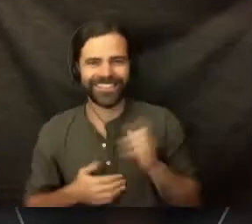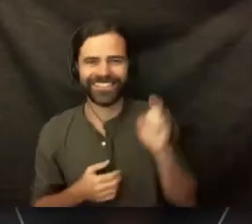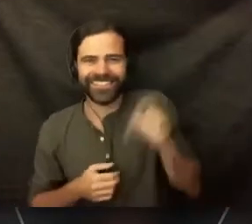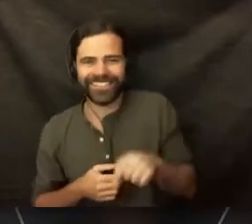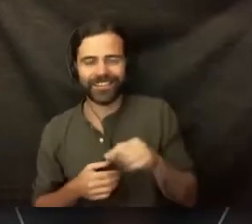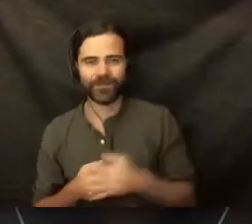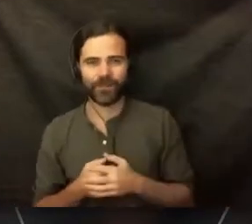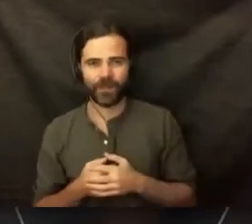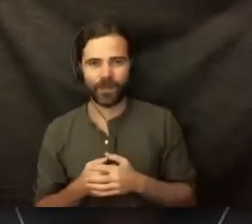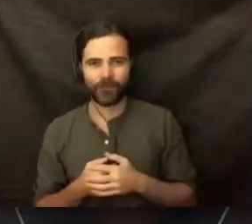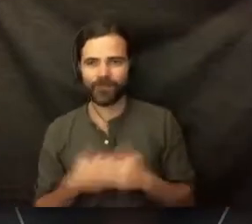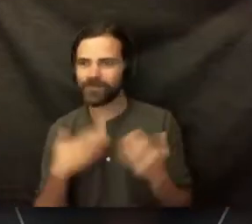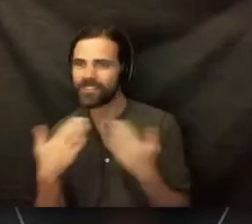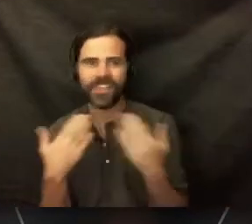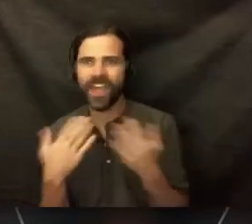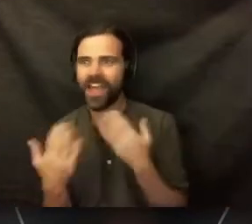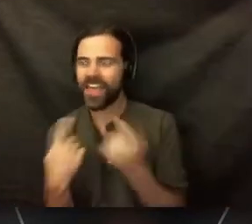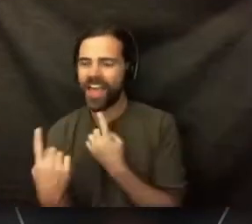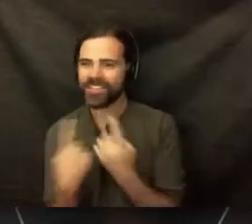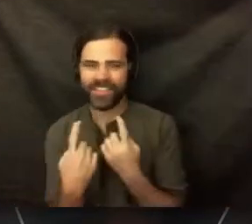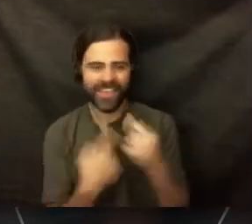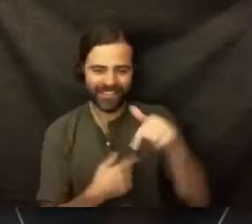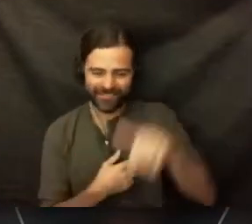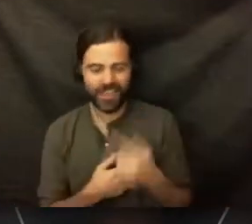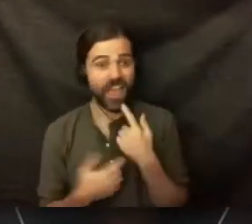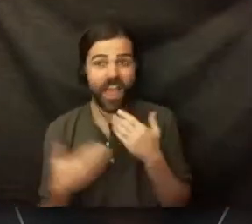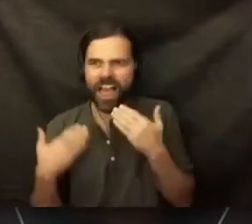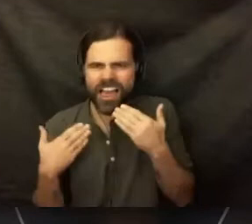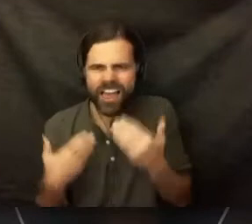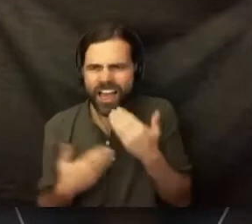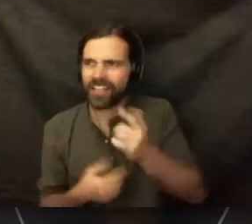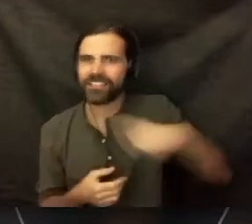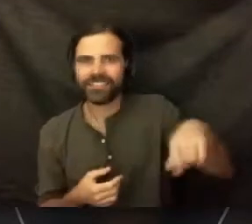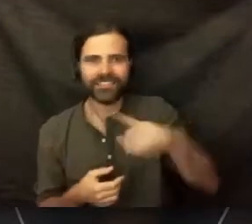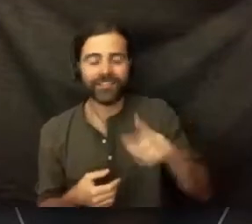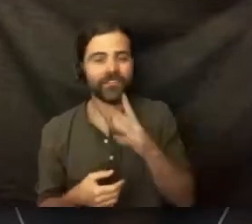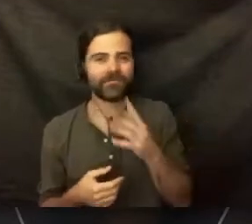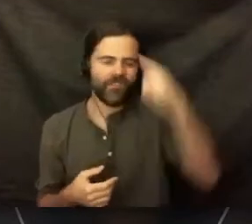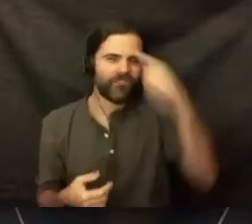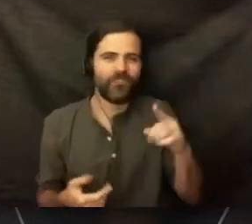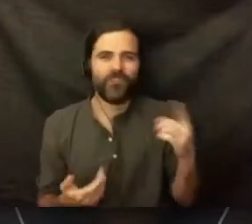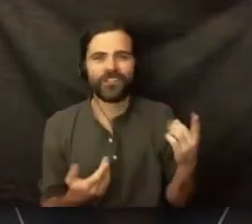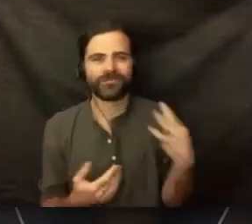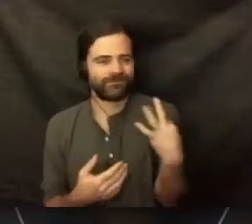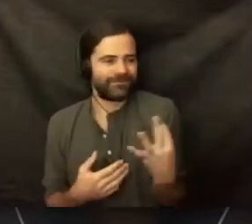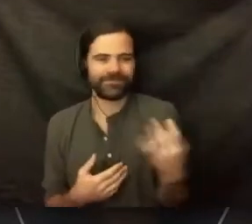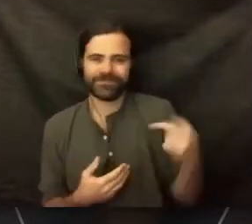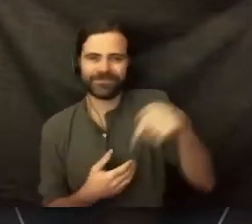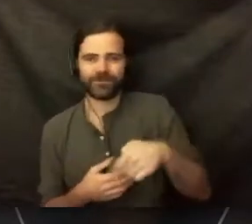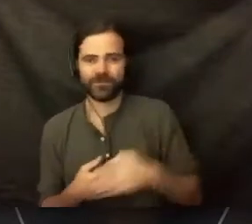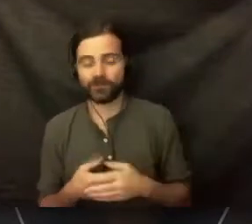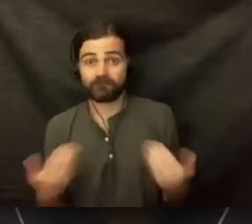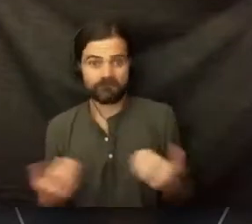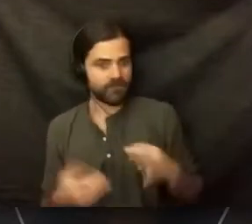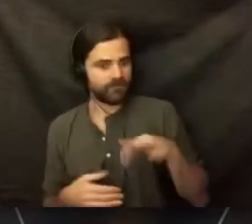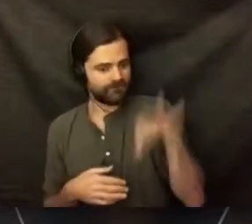of this conversation. So firstly, thank you to everyone for inviting me. I suppose I want to take this opportunity to really talk about this in a very